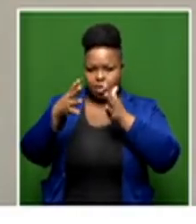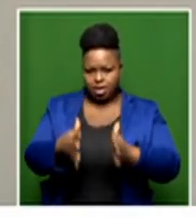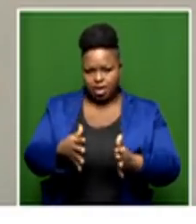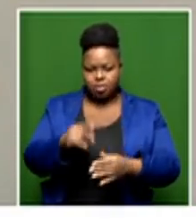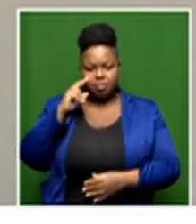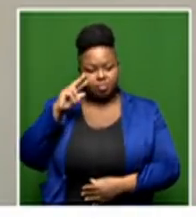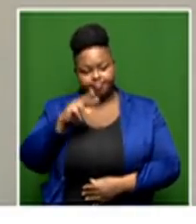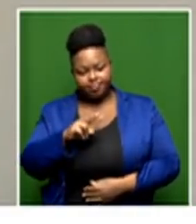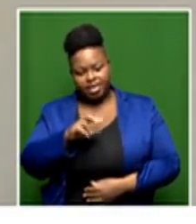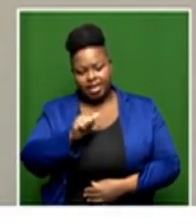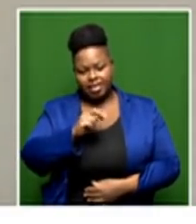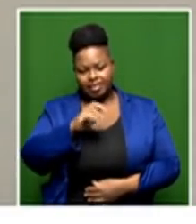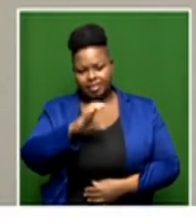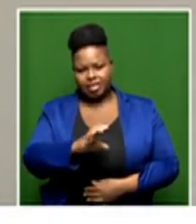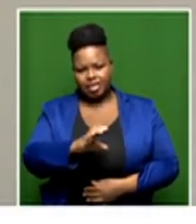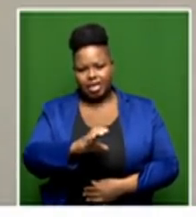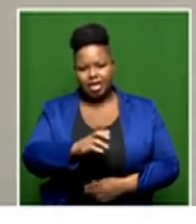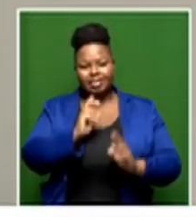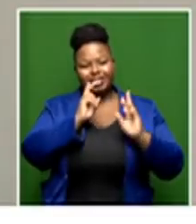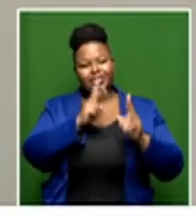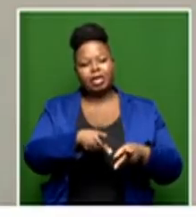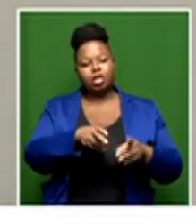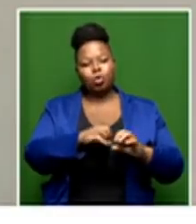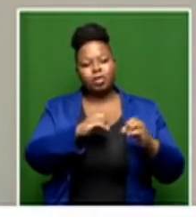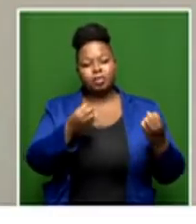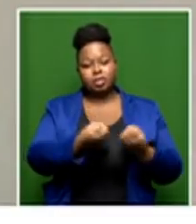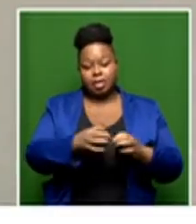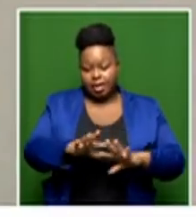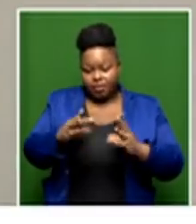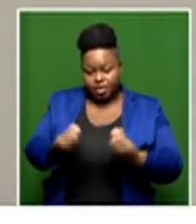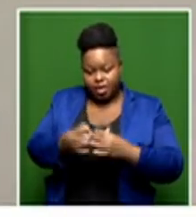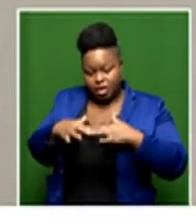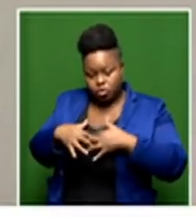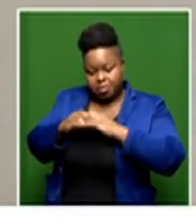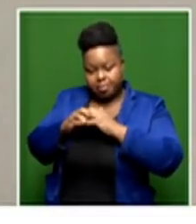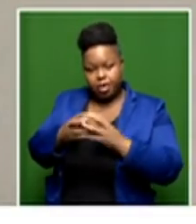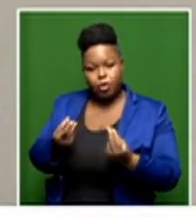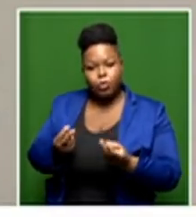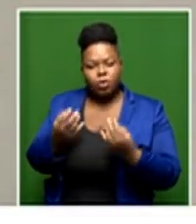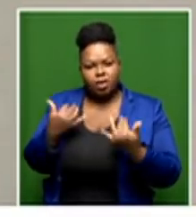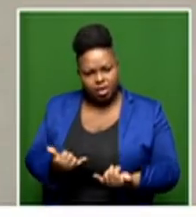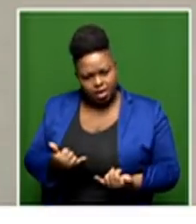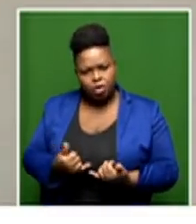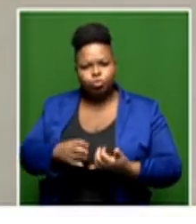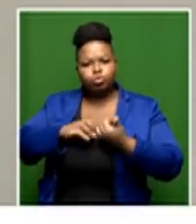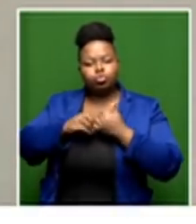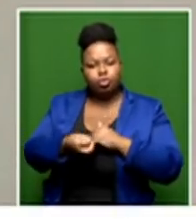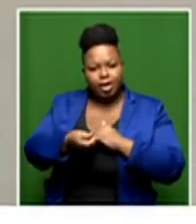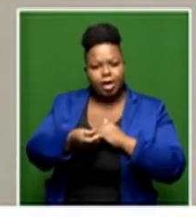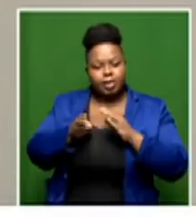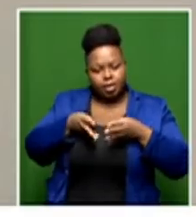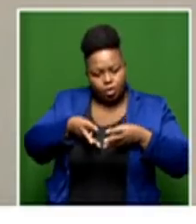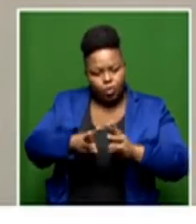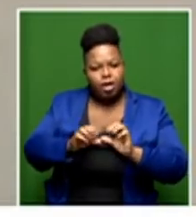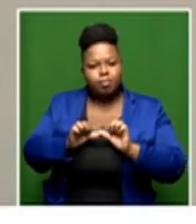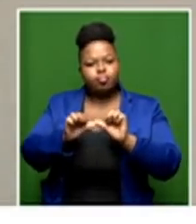the ANC as a dead organization and what they are busy doing as a necessary pathway